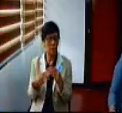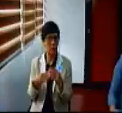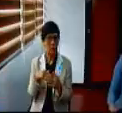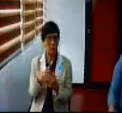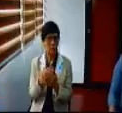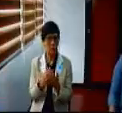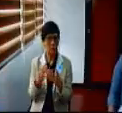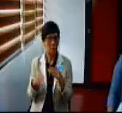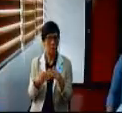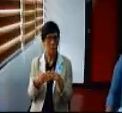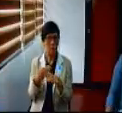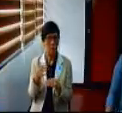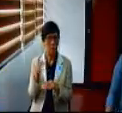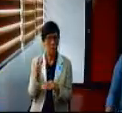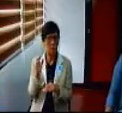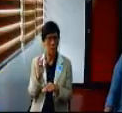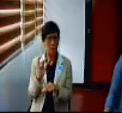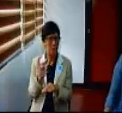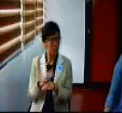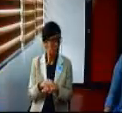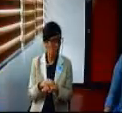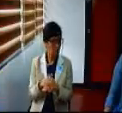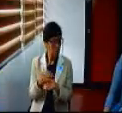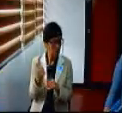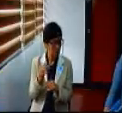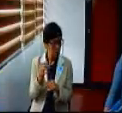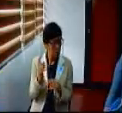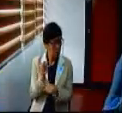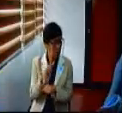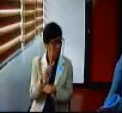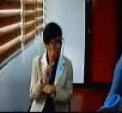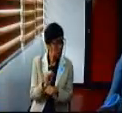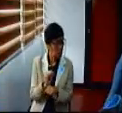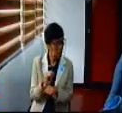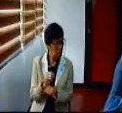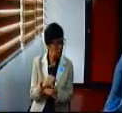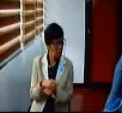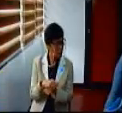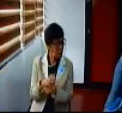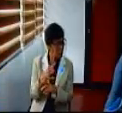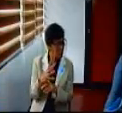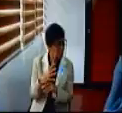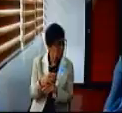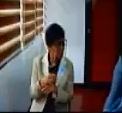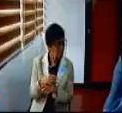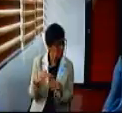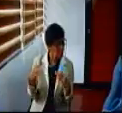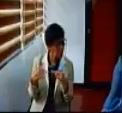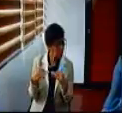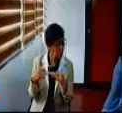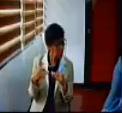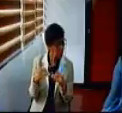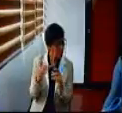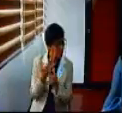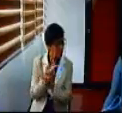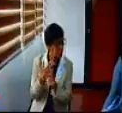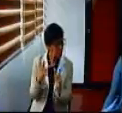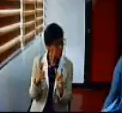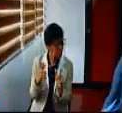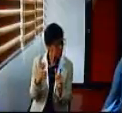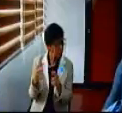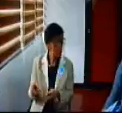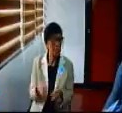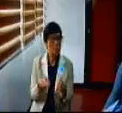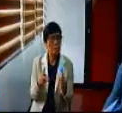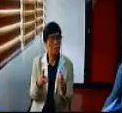on multi-stakeholder industries, such as the Oxfam Mining Ombudsman or the Fair Labor Association mechanism on